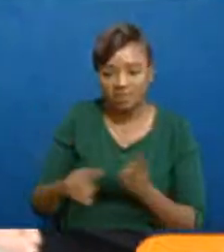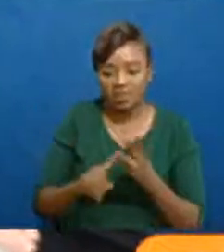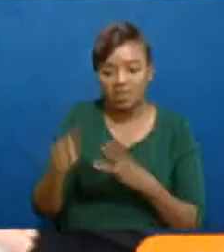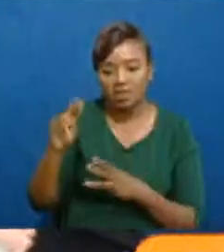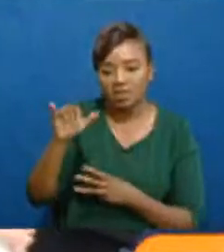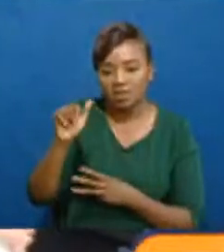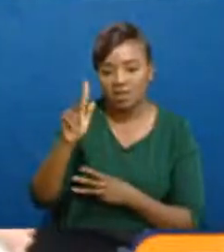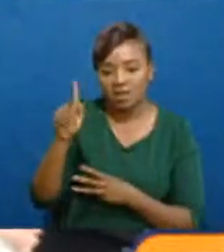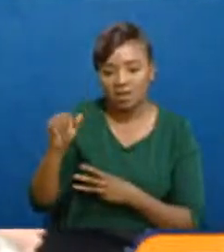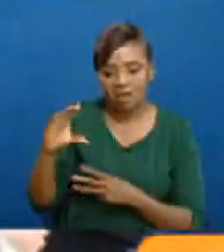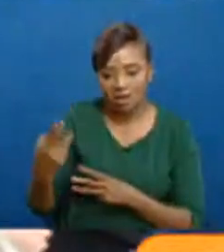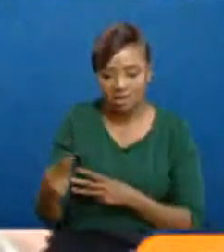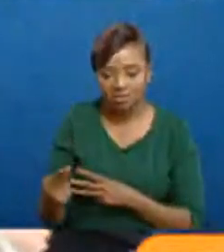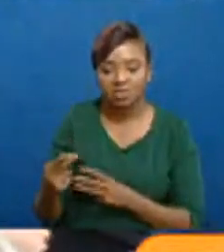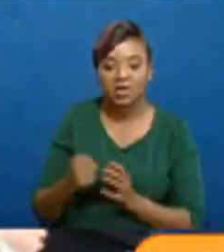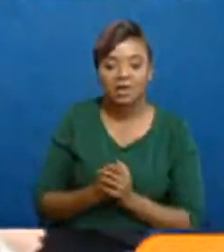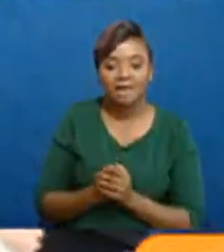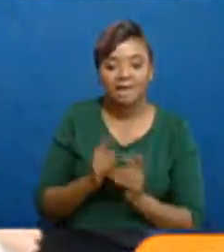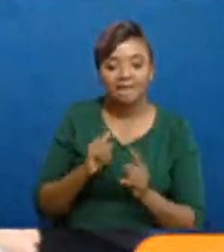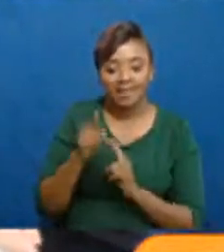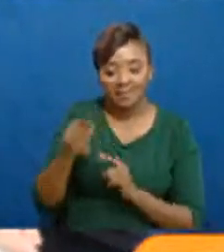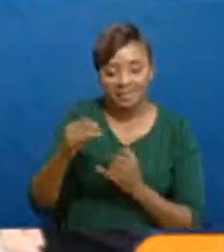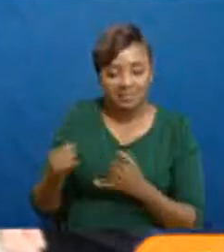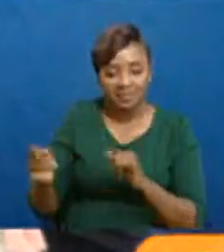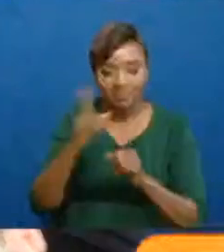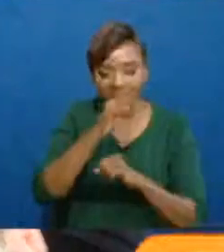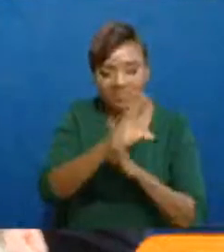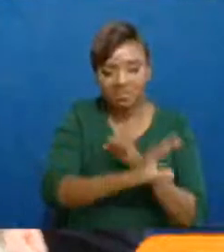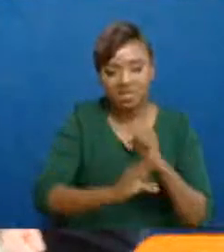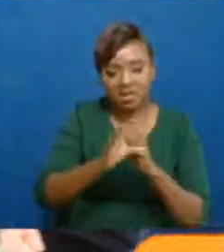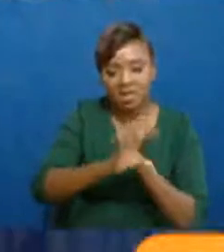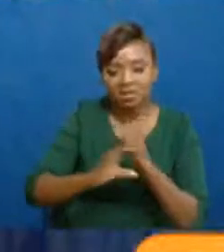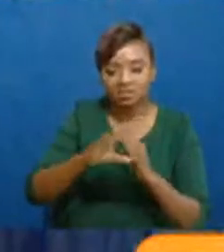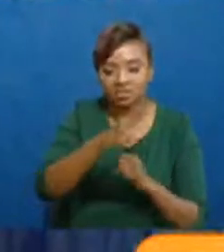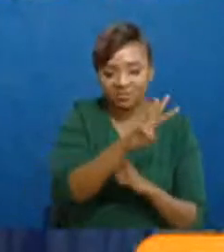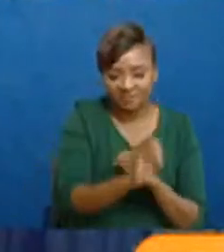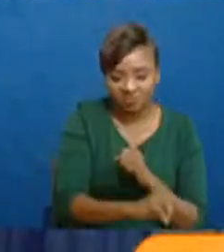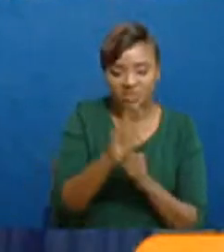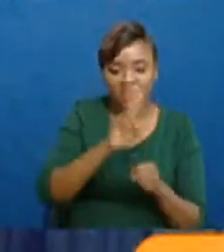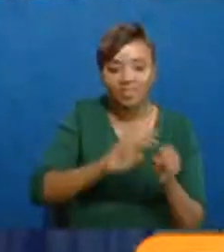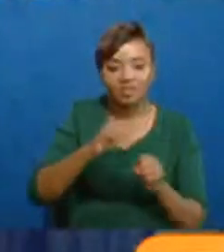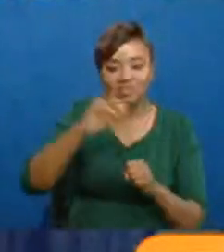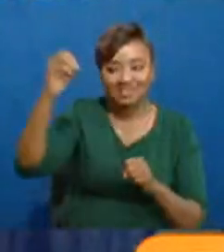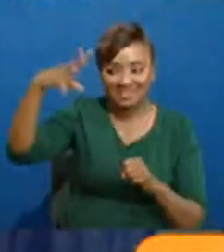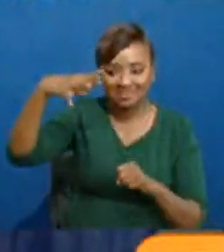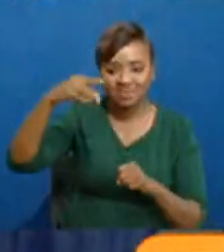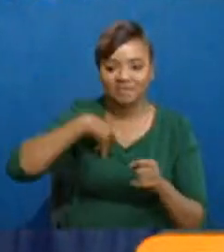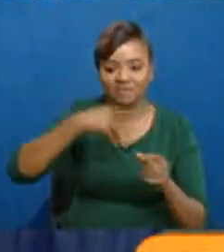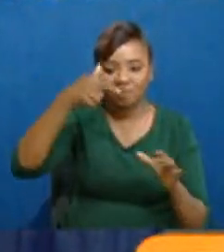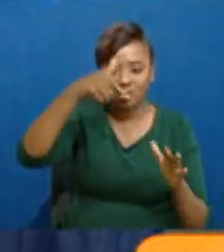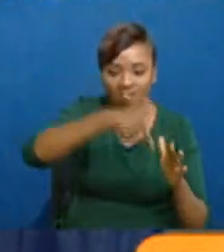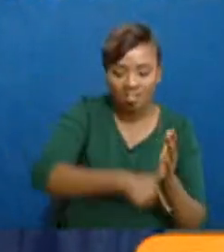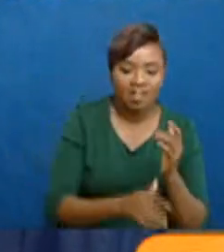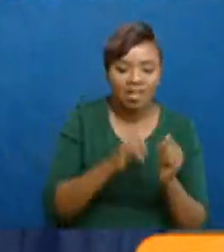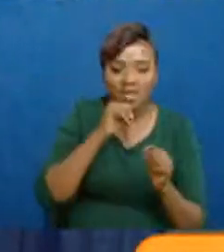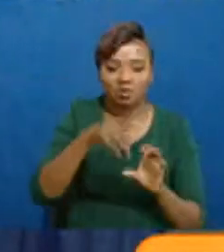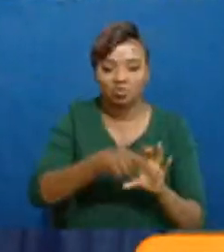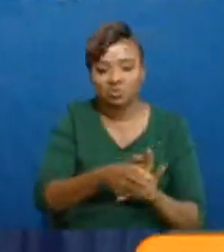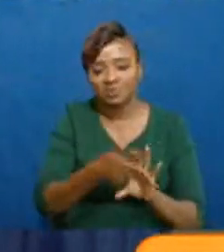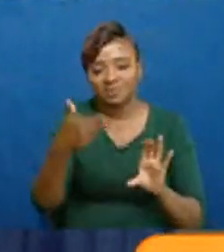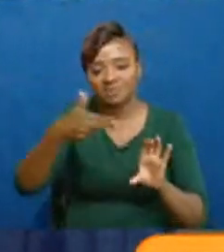technology has so far been applied in 40 countries and uses electricity for drilling as opposed to fuel-powered